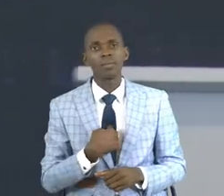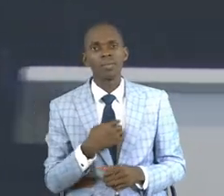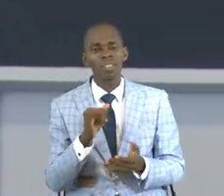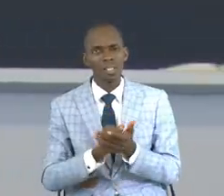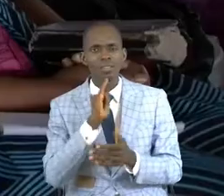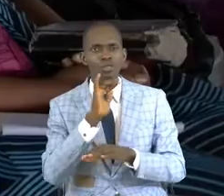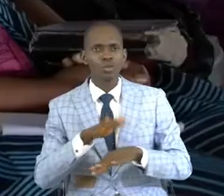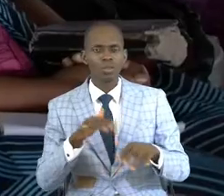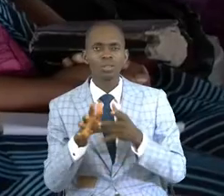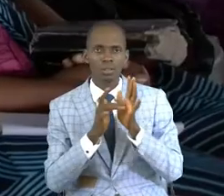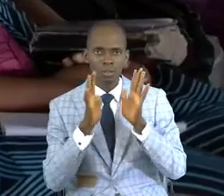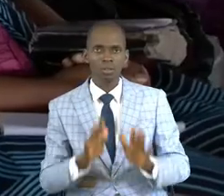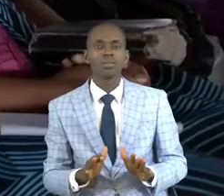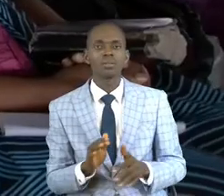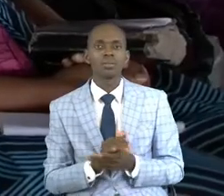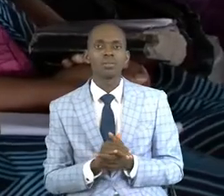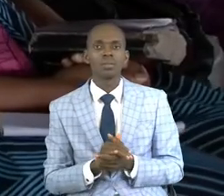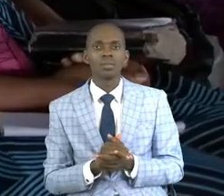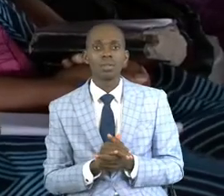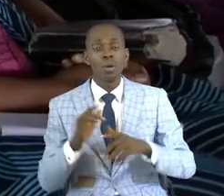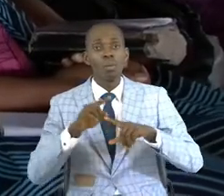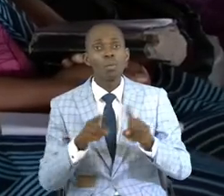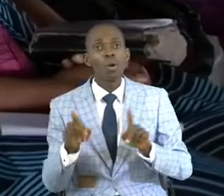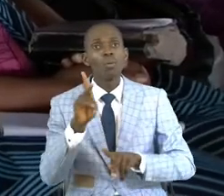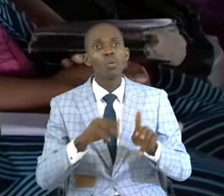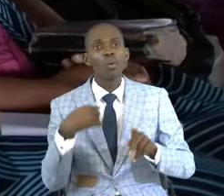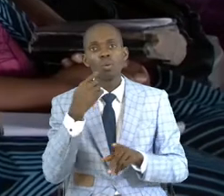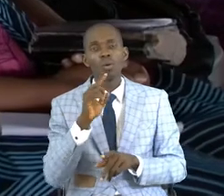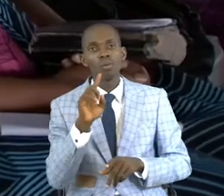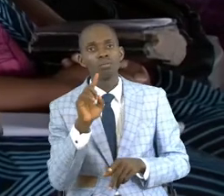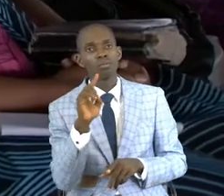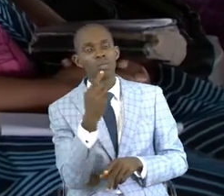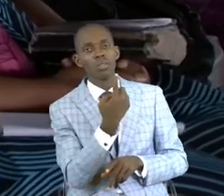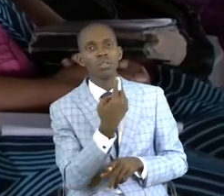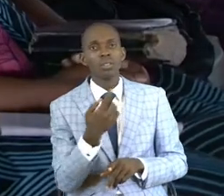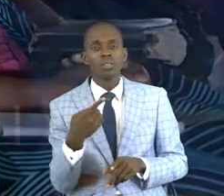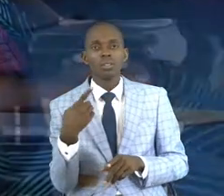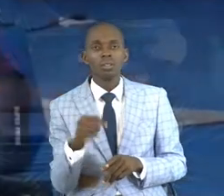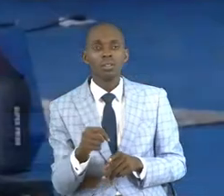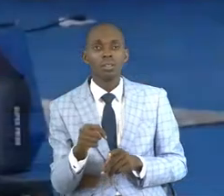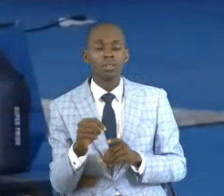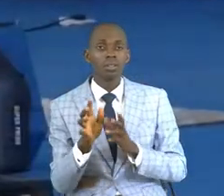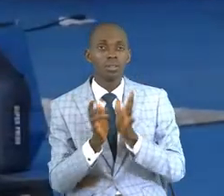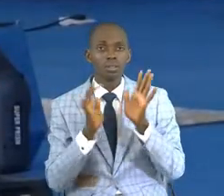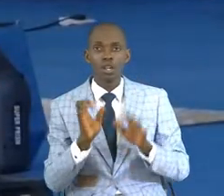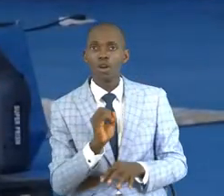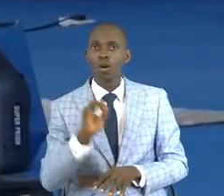Christianity. But those who turn their Christianities off,